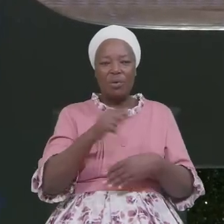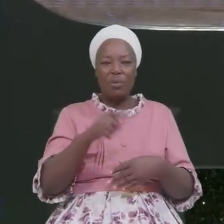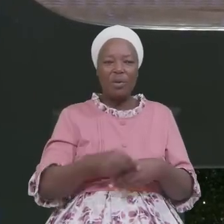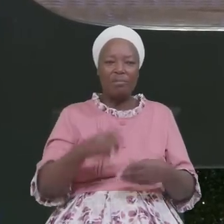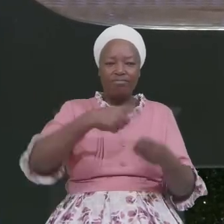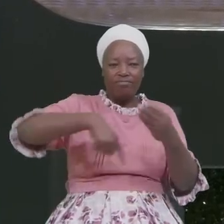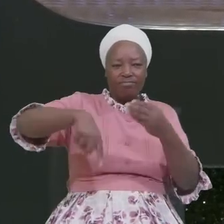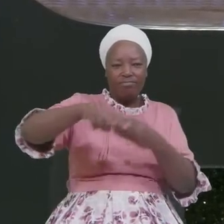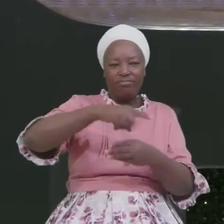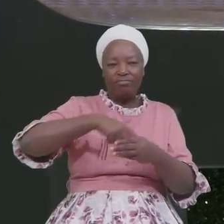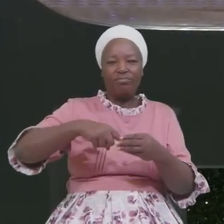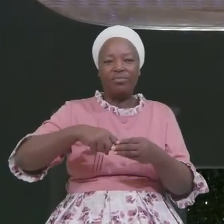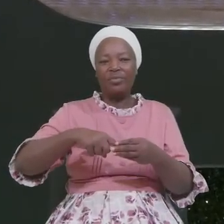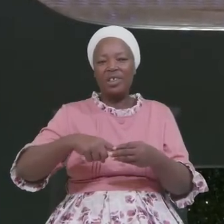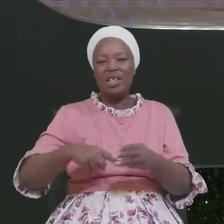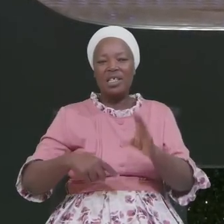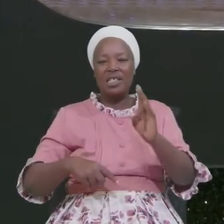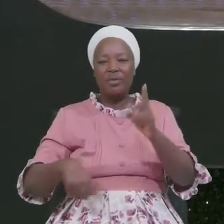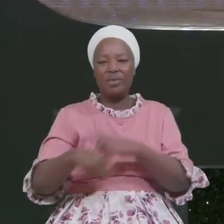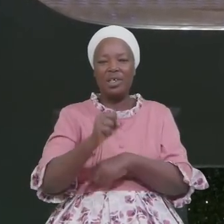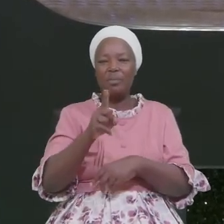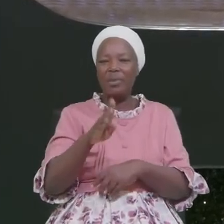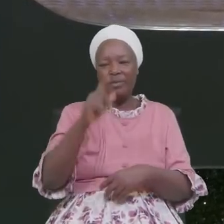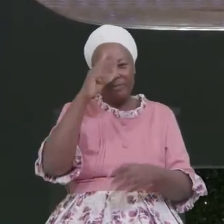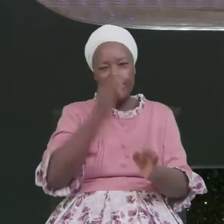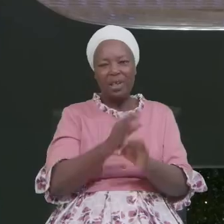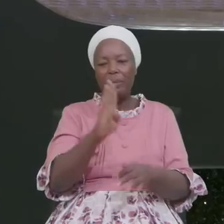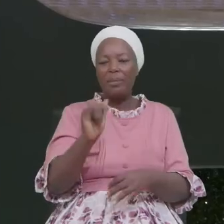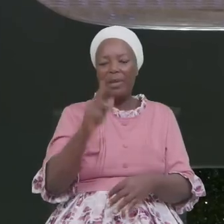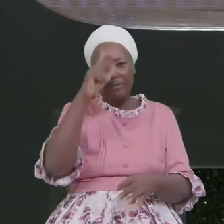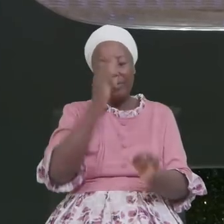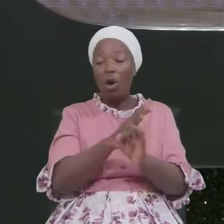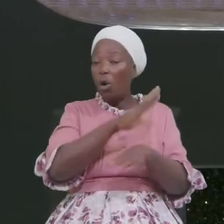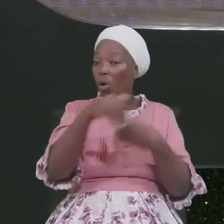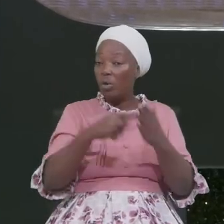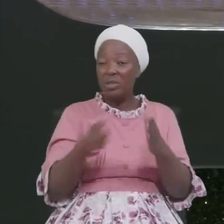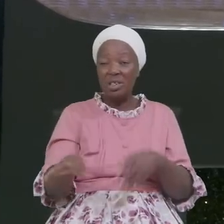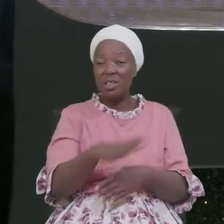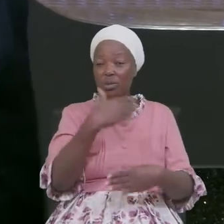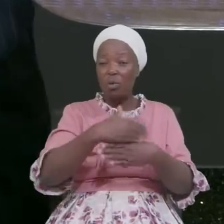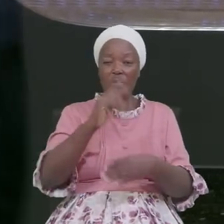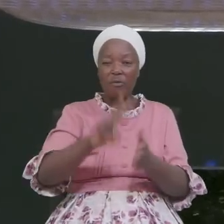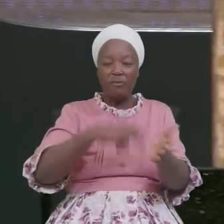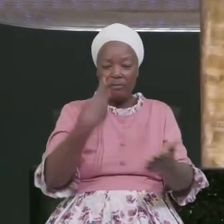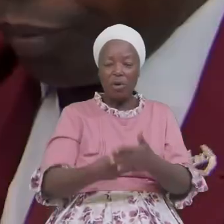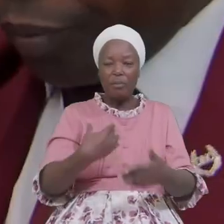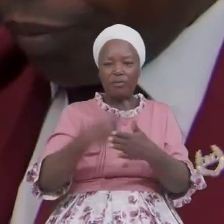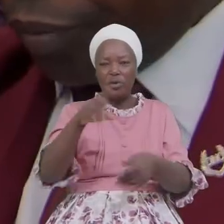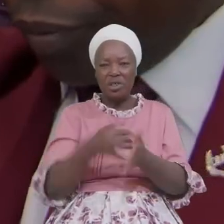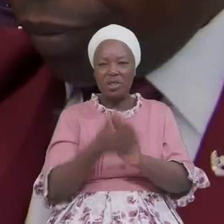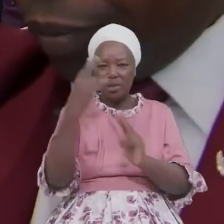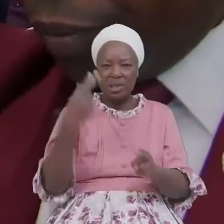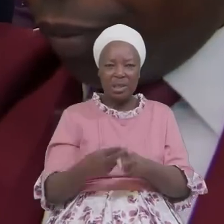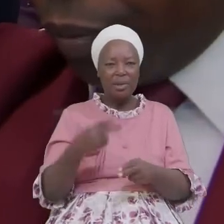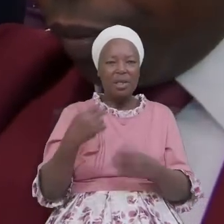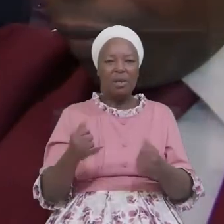about 7 days. By faith, all these walls will fall down before you. We're looking